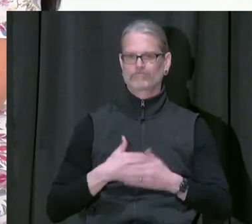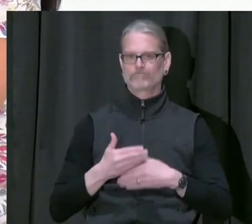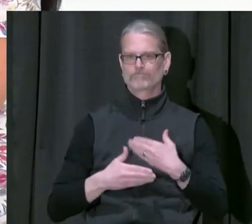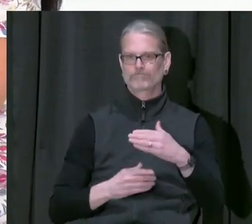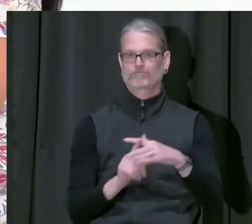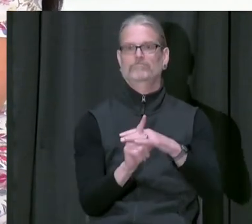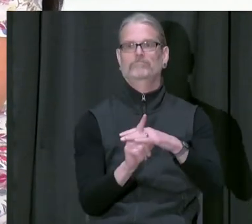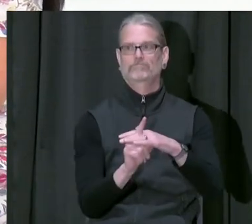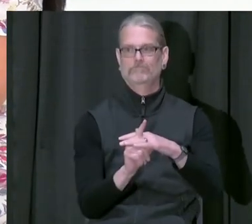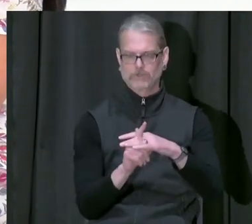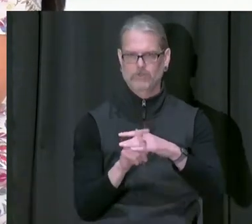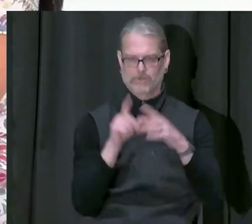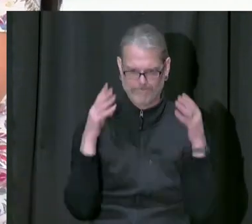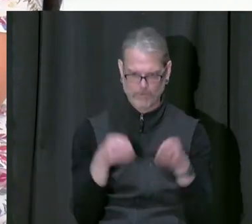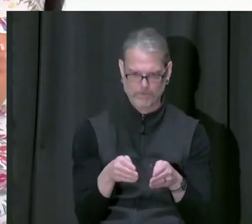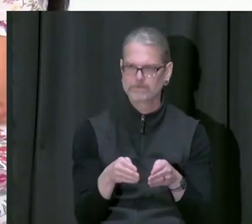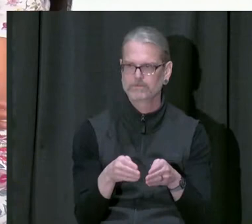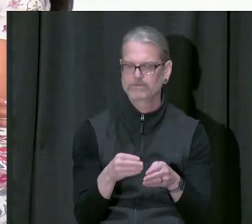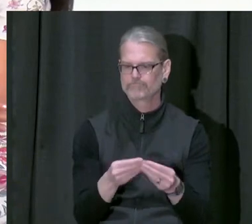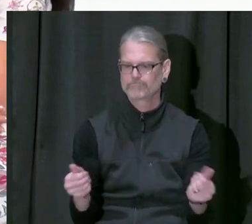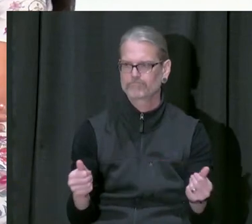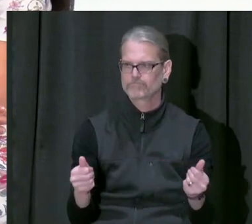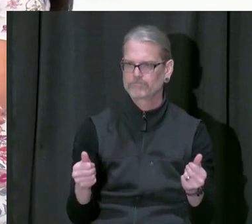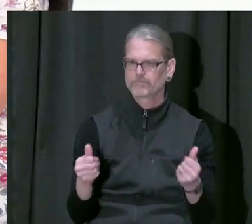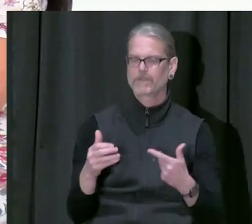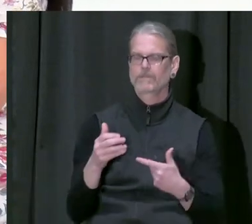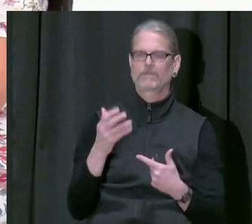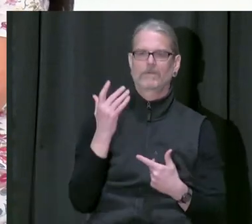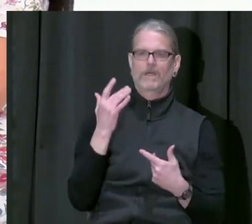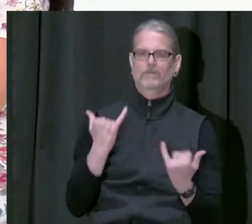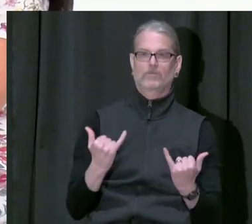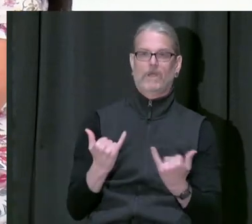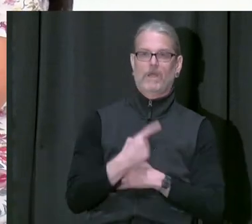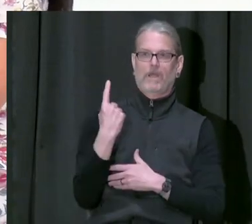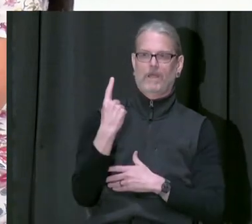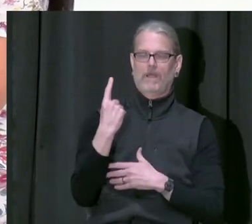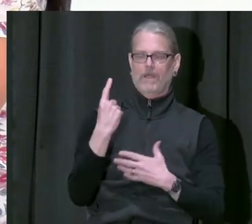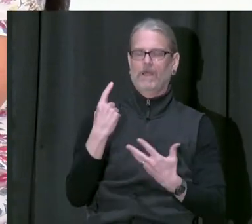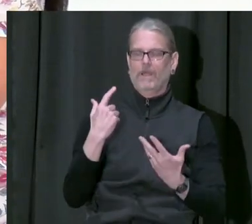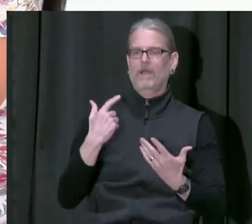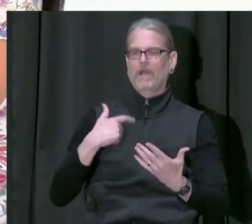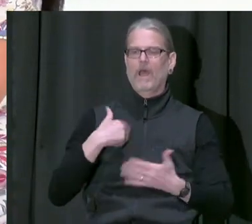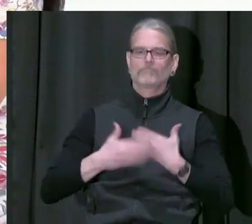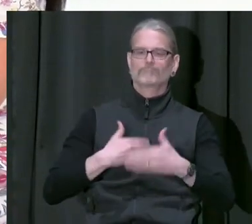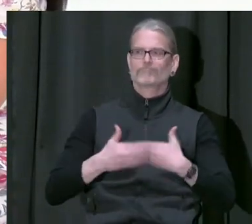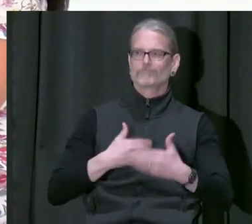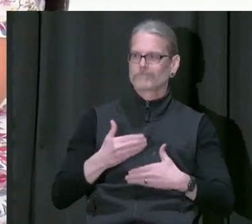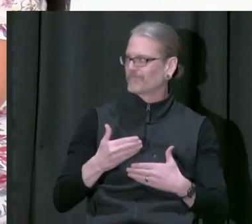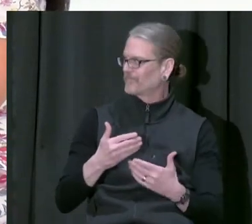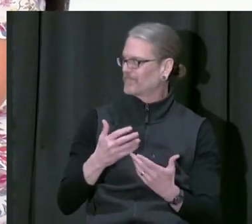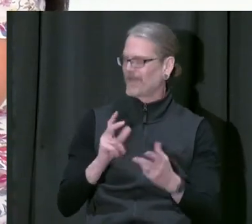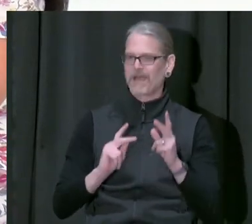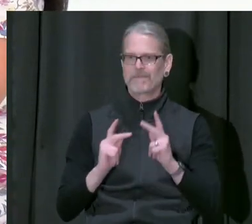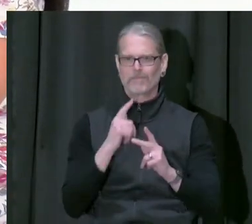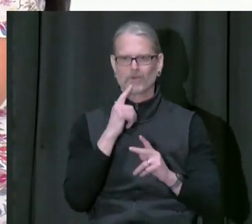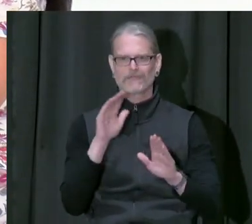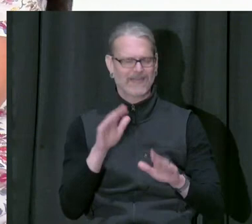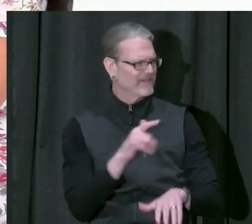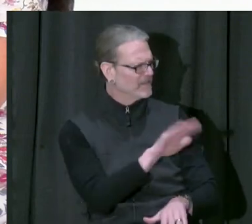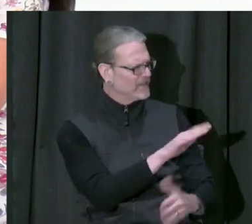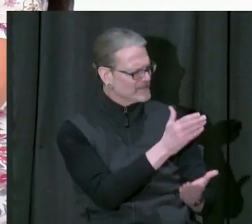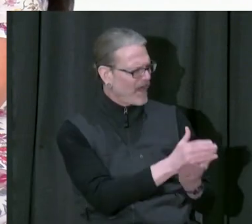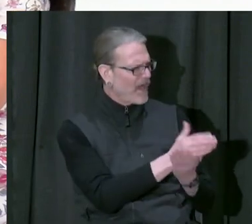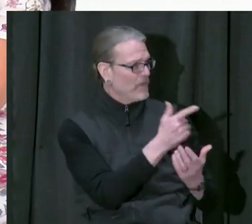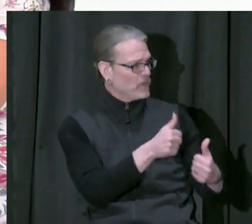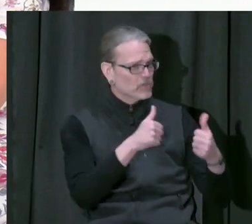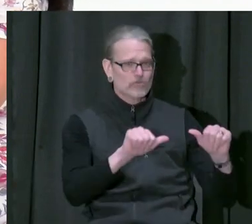first? Gotcha. I've spent a better day here today where everybody says, stop boiling the ocean, stop trying to do everything. So